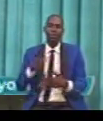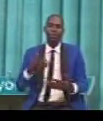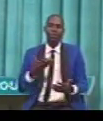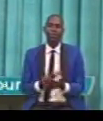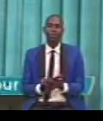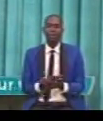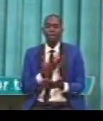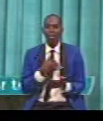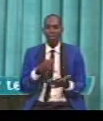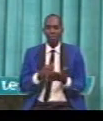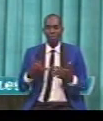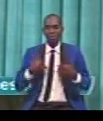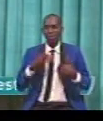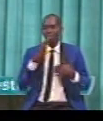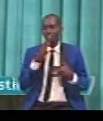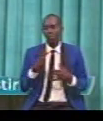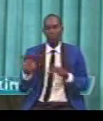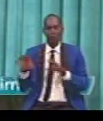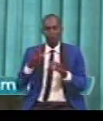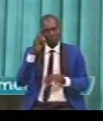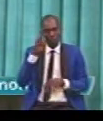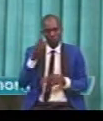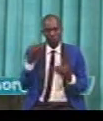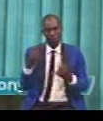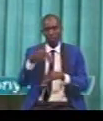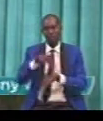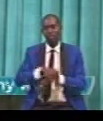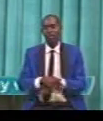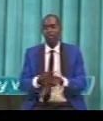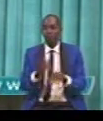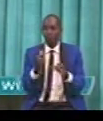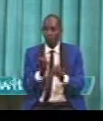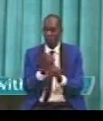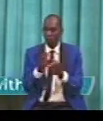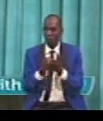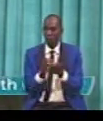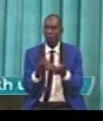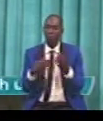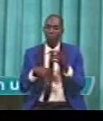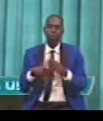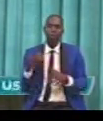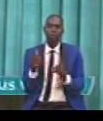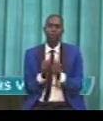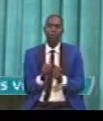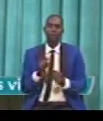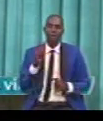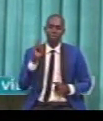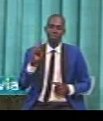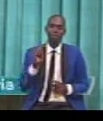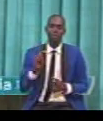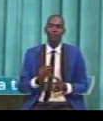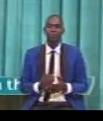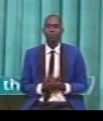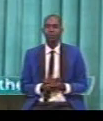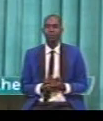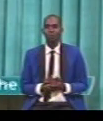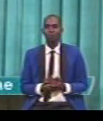And it has been settled for you tonight. The miracle is there. Come out and testify. Orchestra, please, before the next testimony.